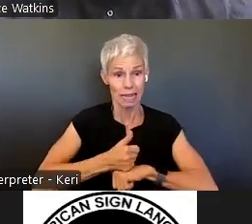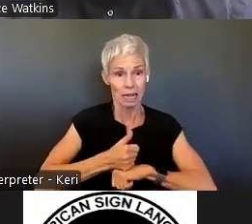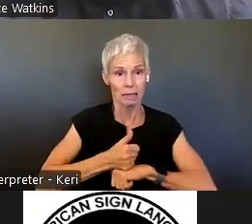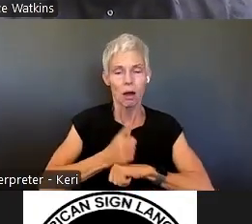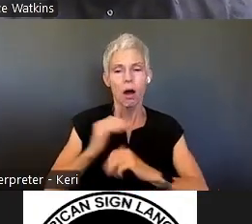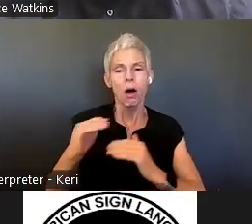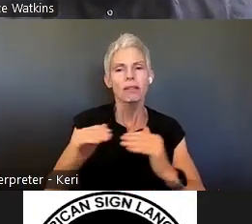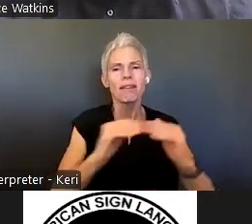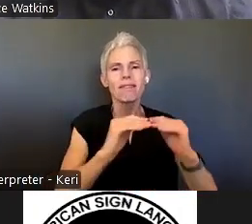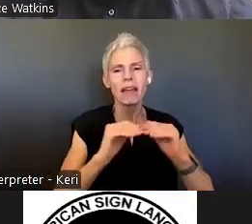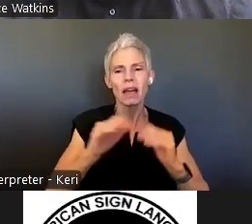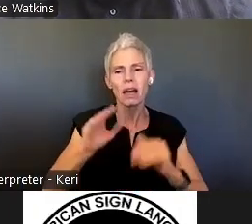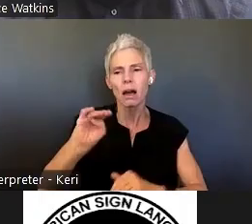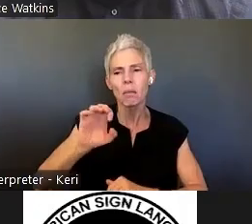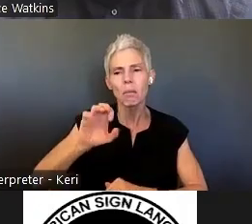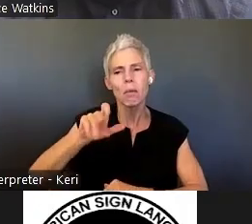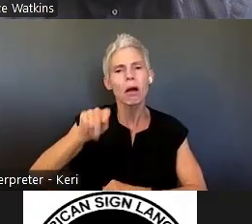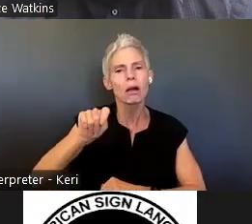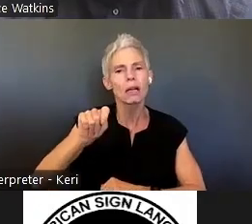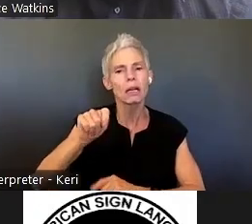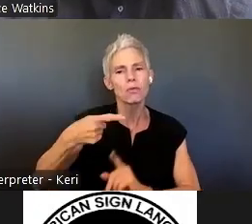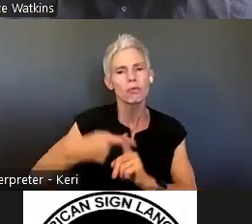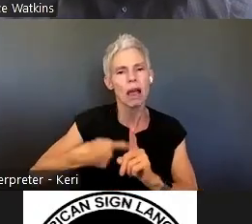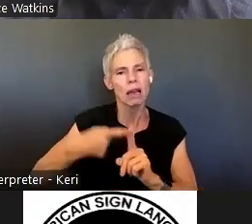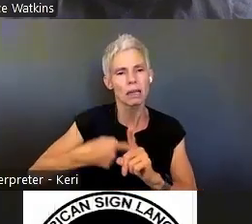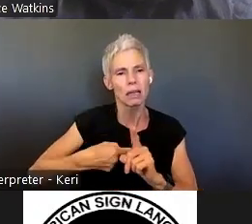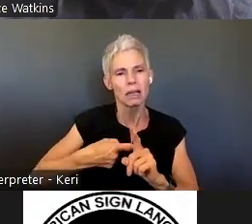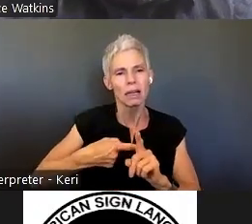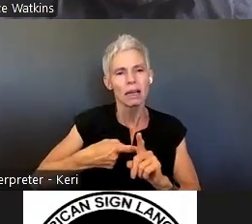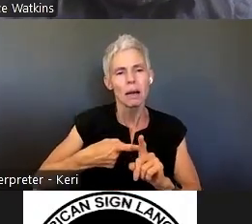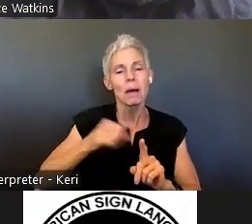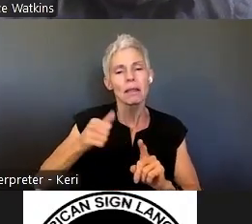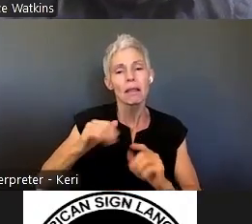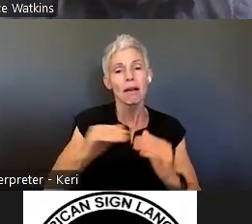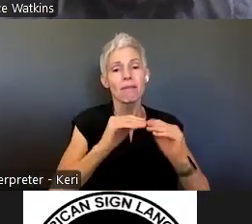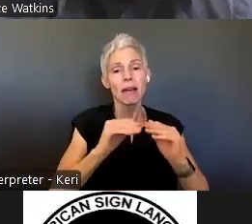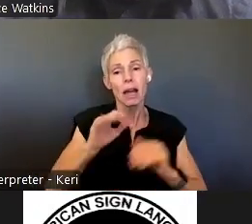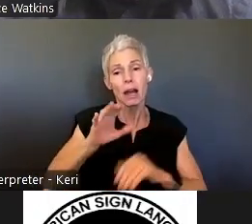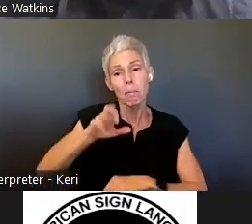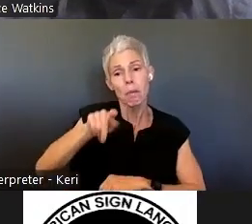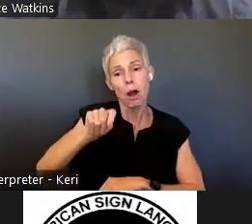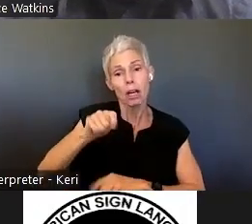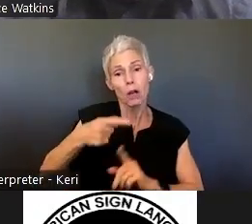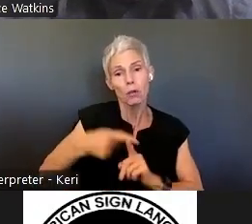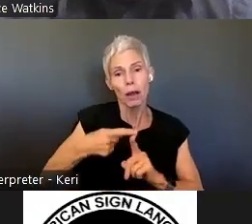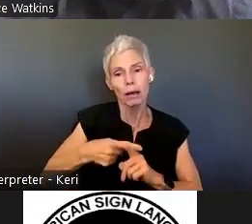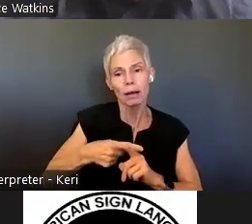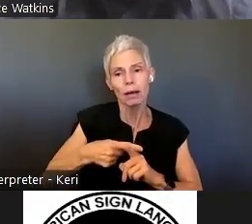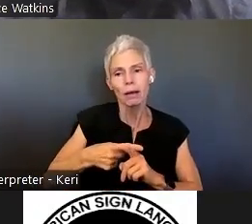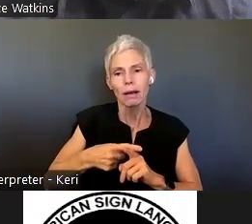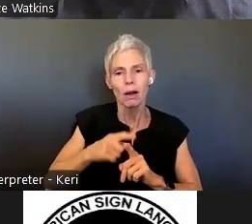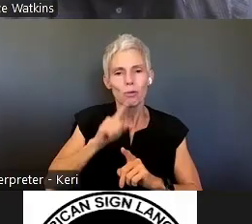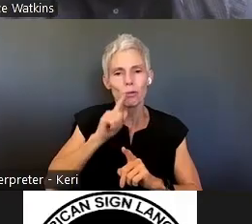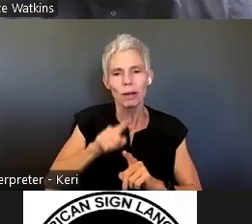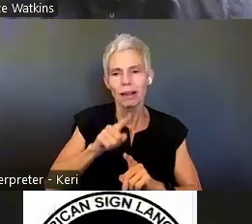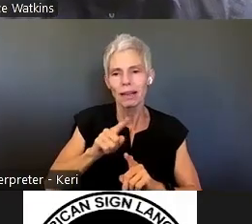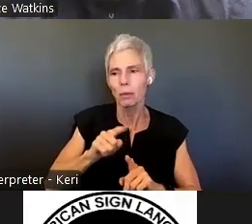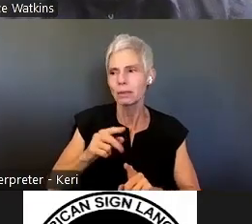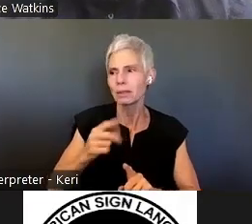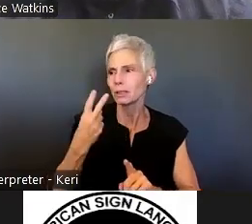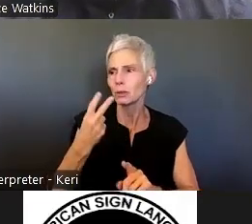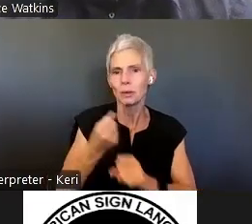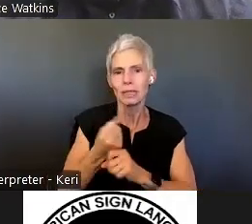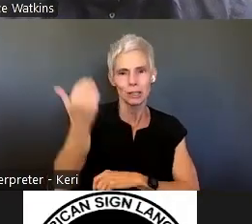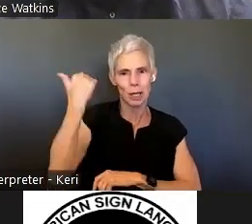rent, but we used the fair market rent from 2 years ago. We wanted to make sure that these apartments were